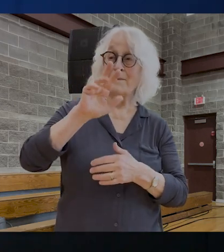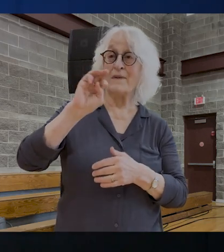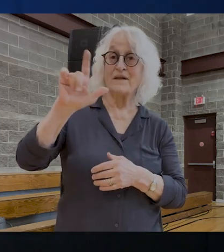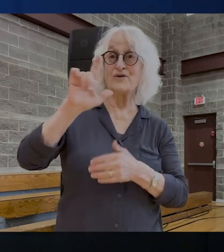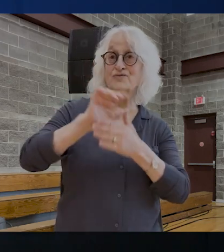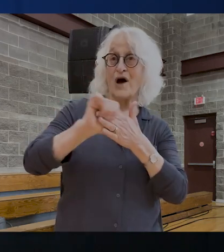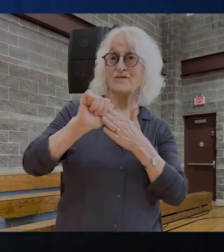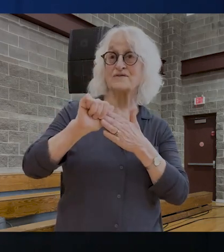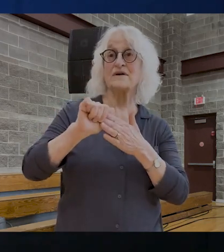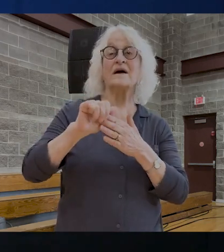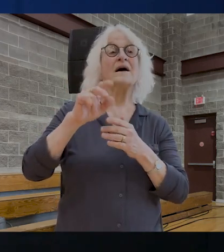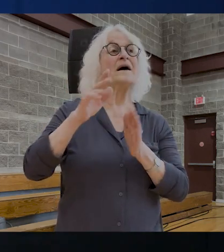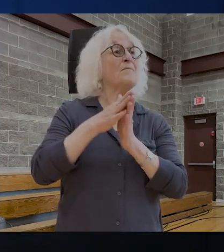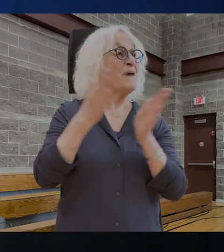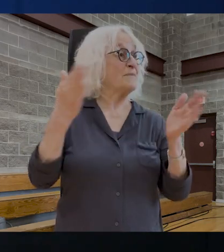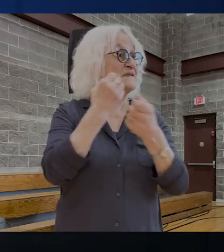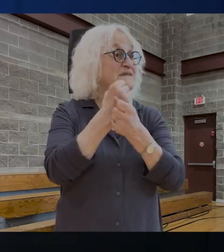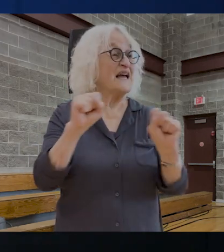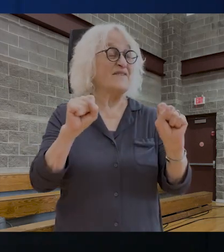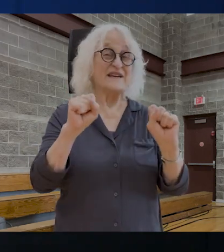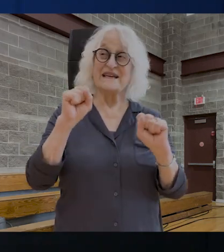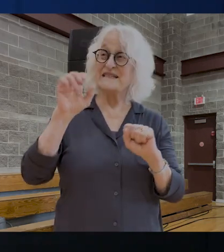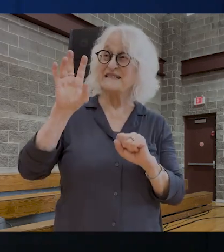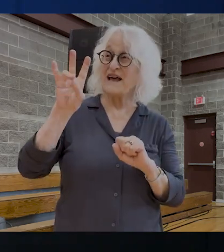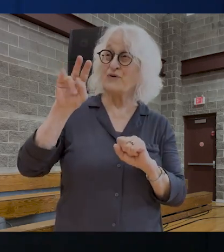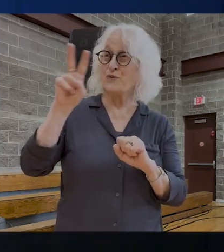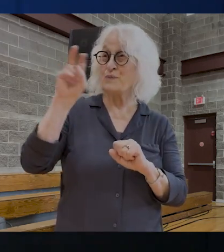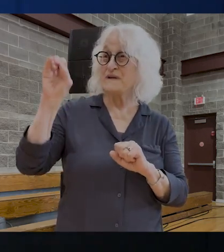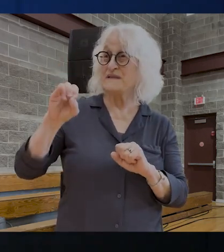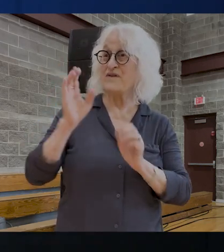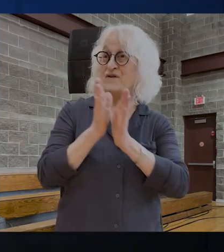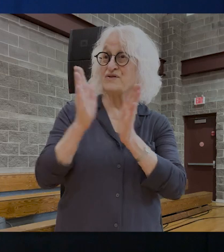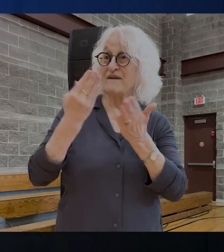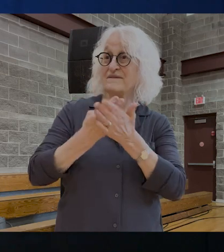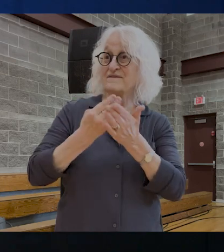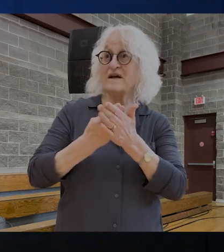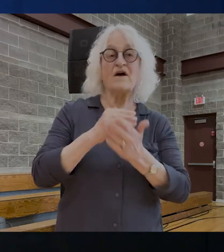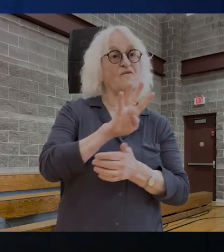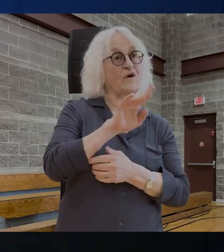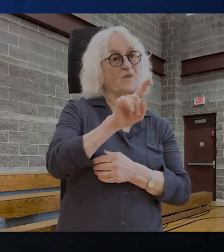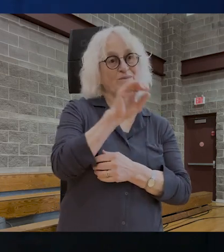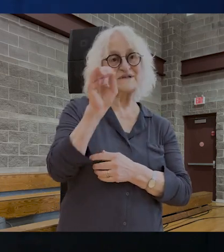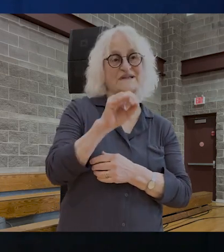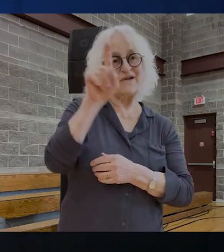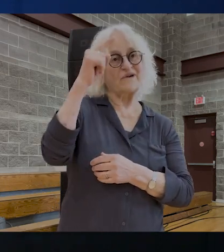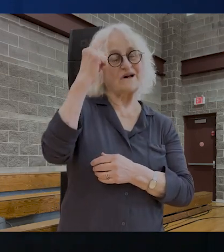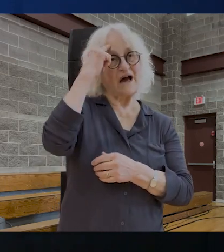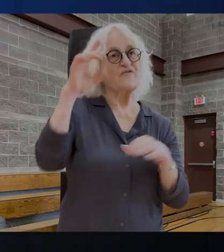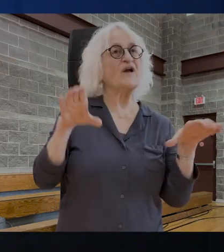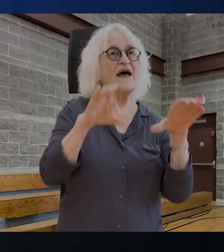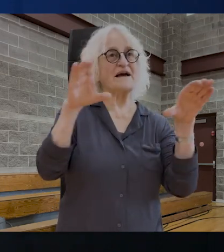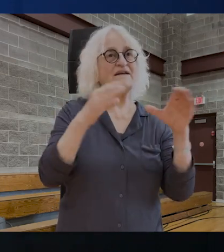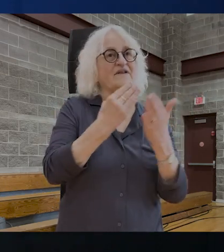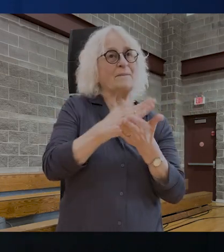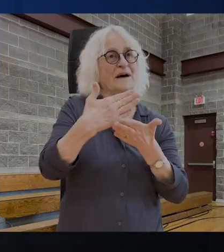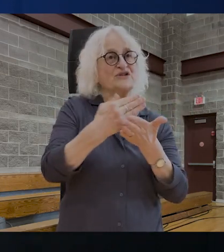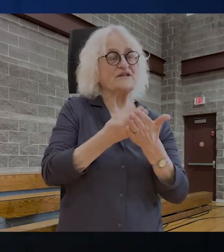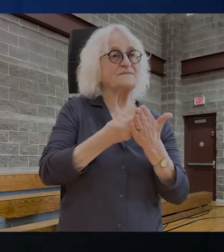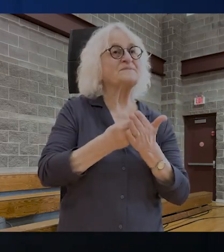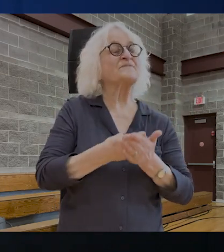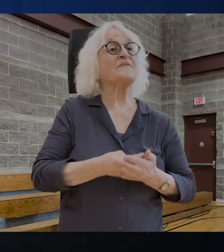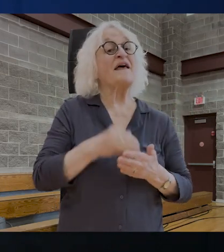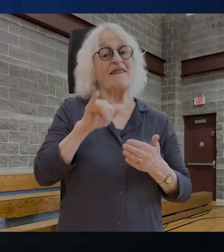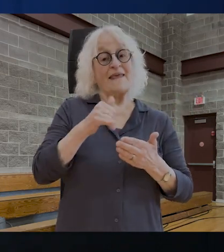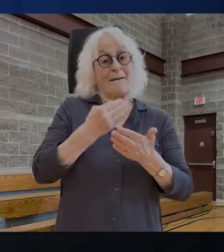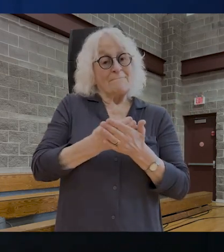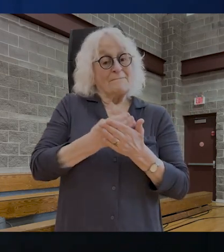million. Public safety accounts for 72% of the general fund and 41% of the governmental activities budget.